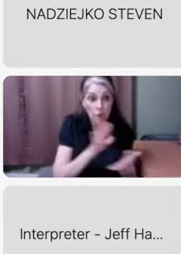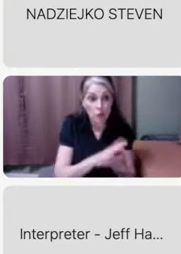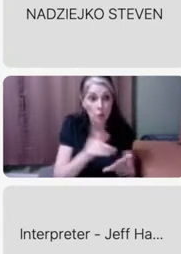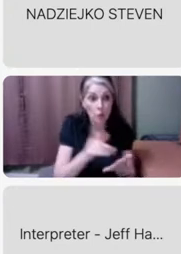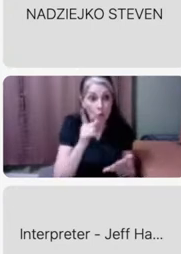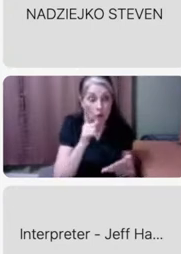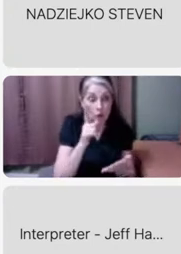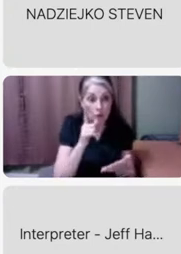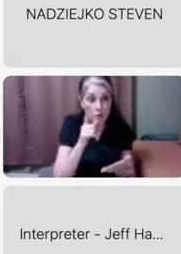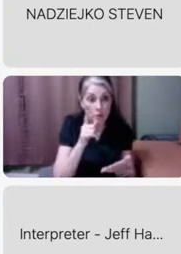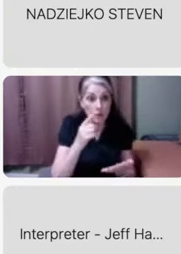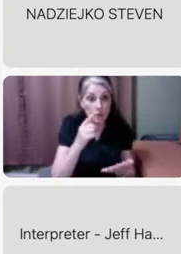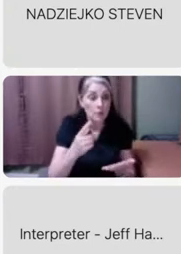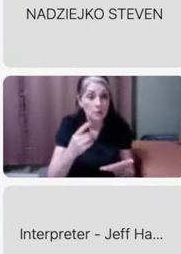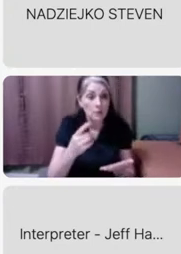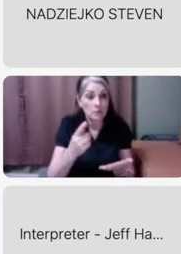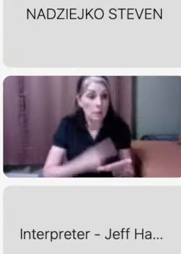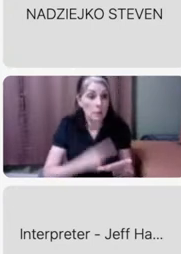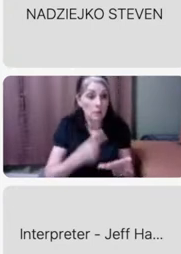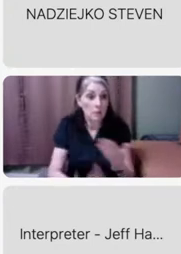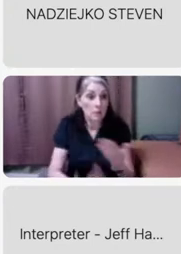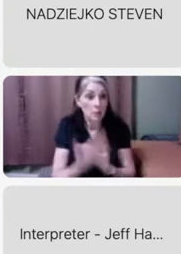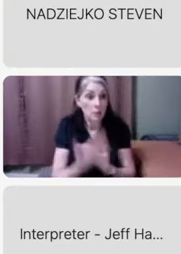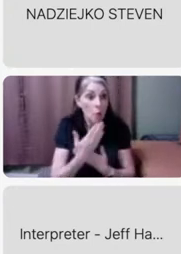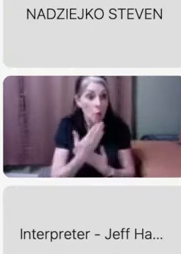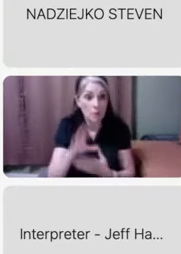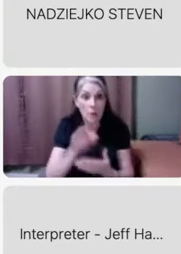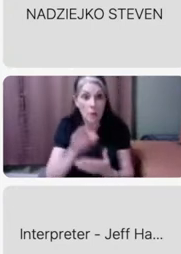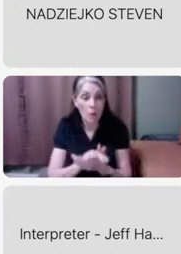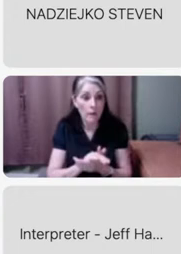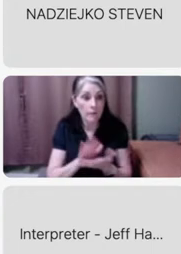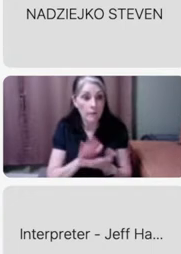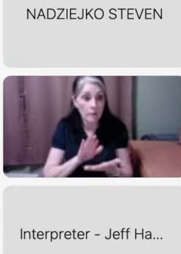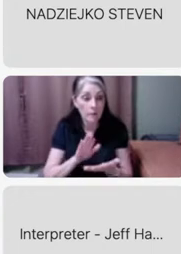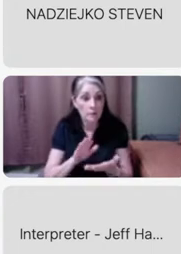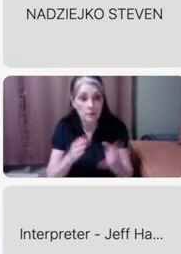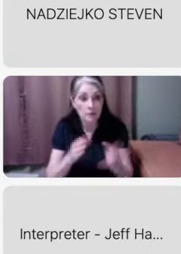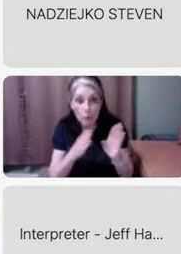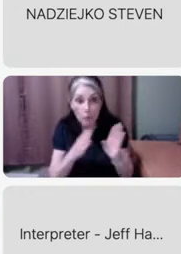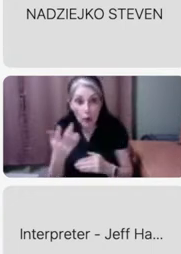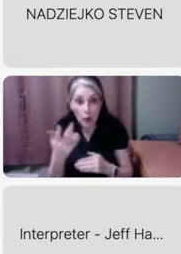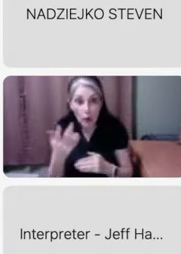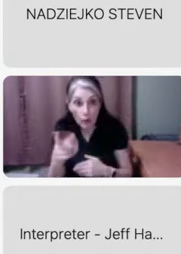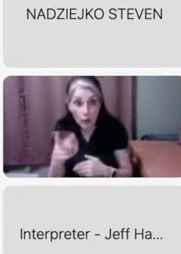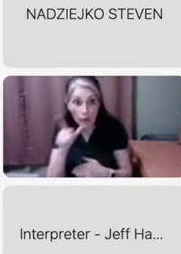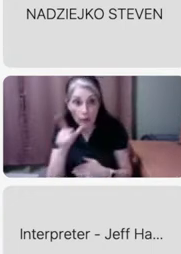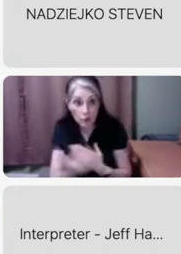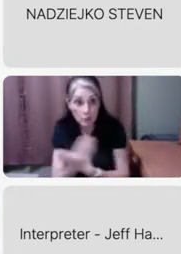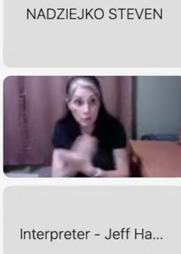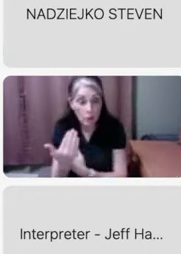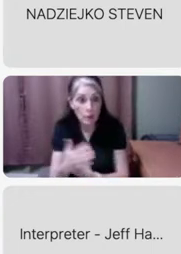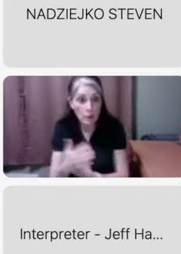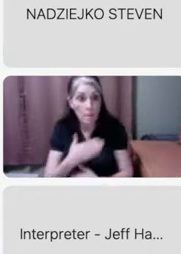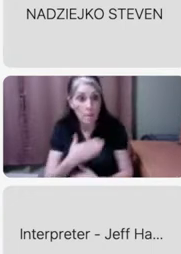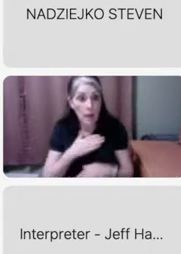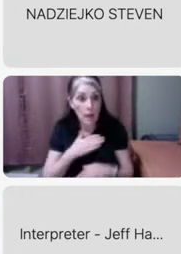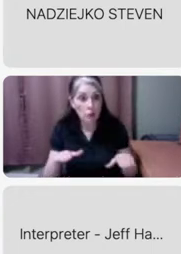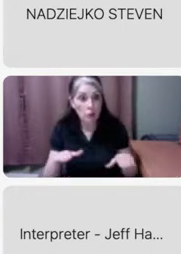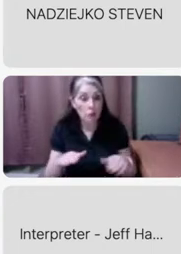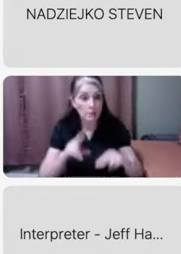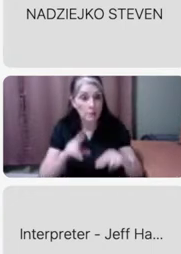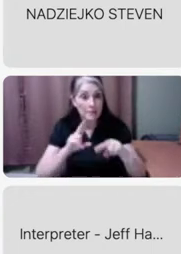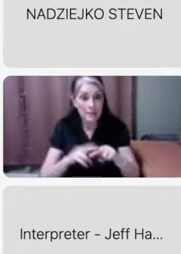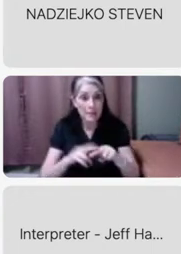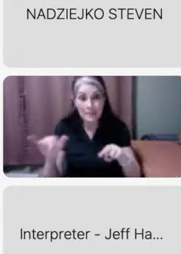wife doesn't want to make three lunches every morning but number two i want my children to sit at the same table and share the same meal as their